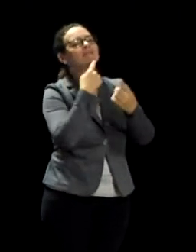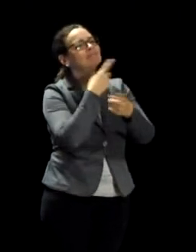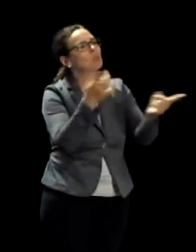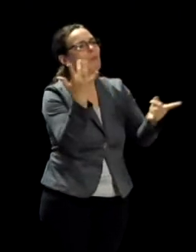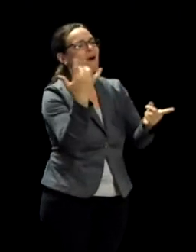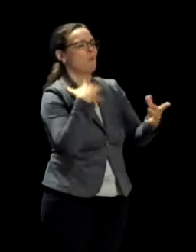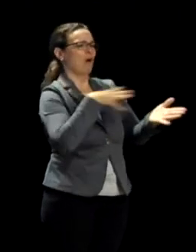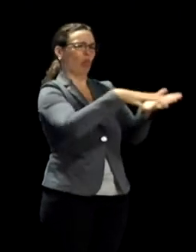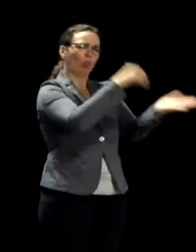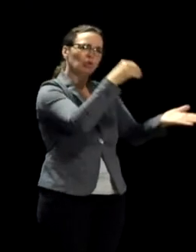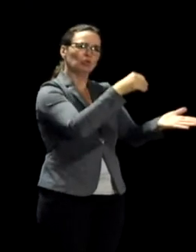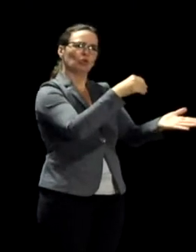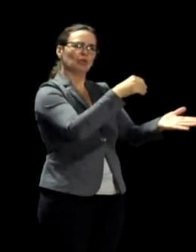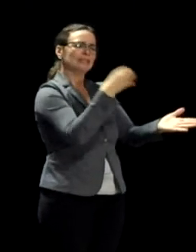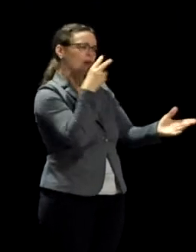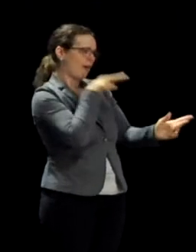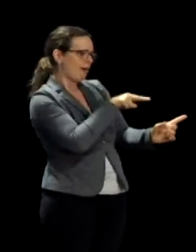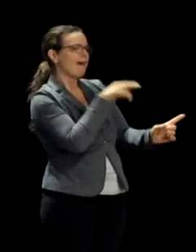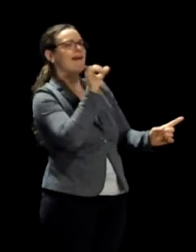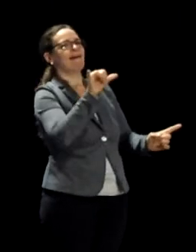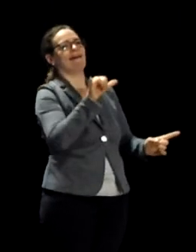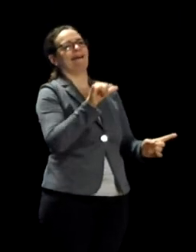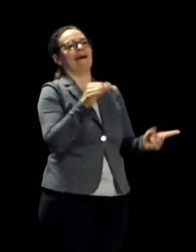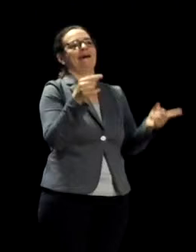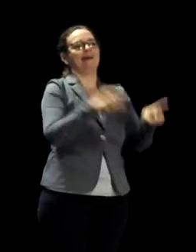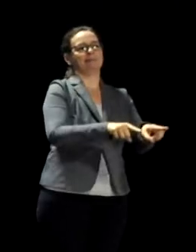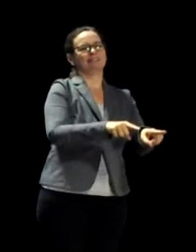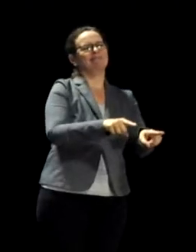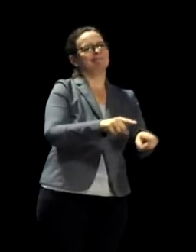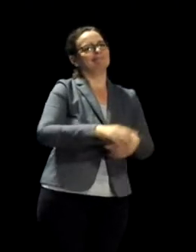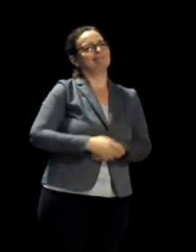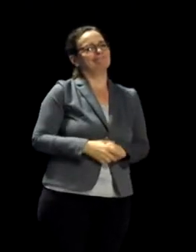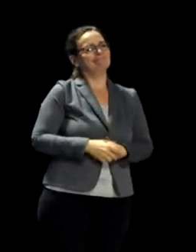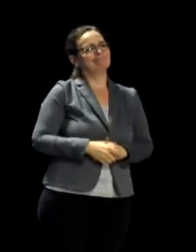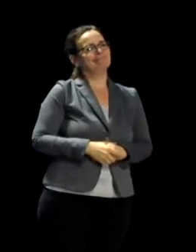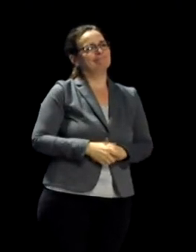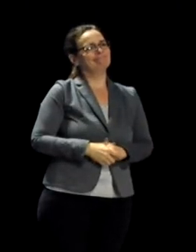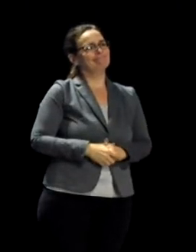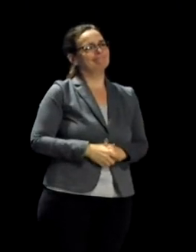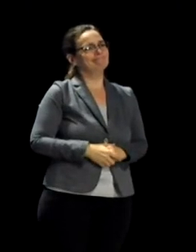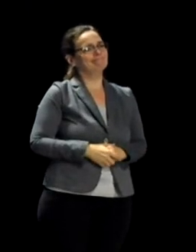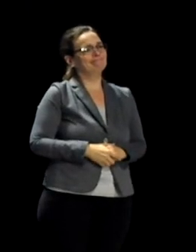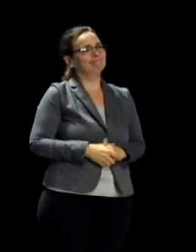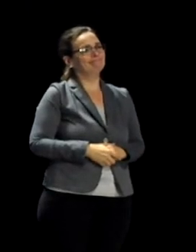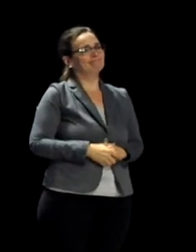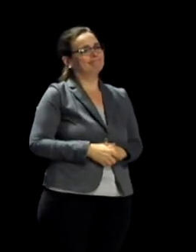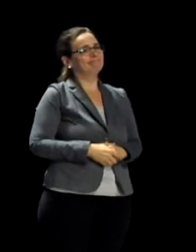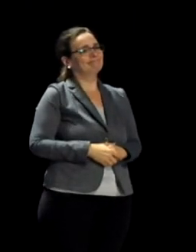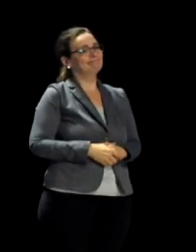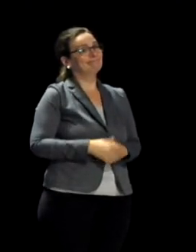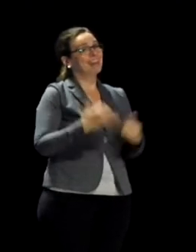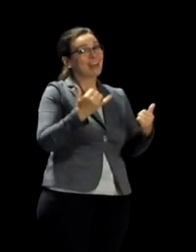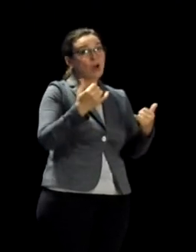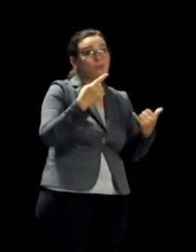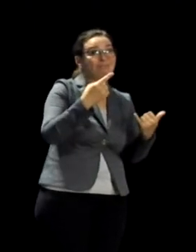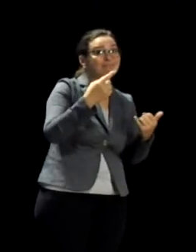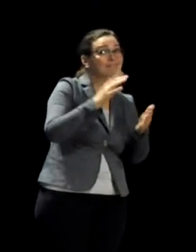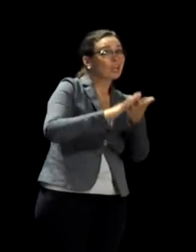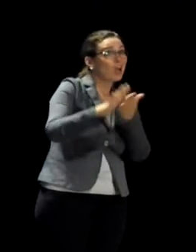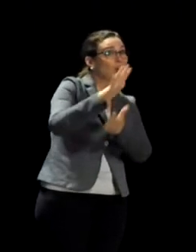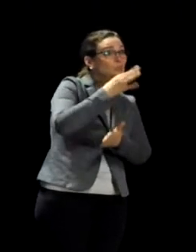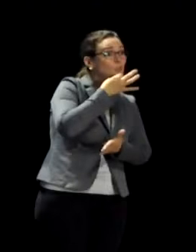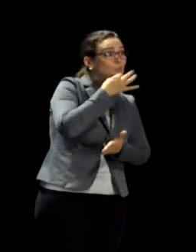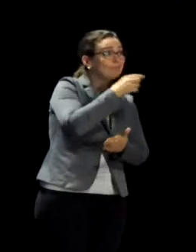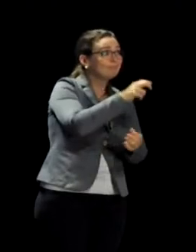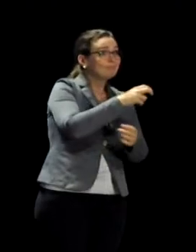places. We need to learn from that now, especially because a lot of our seniors now, they're going into college. In a couple of weeks, they're going